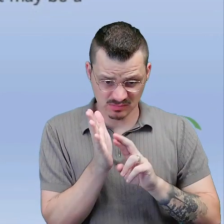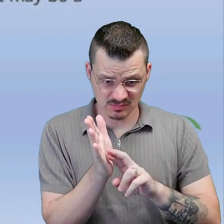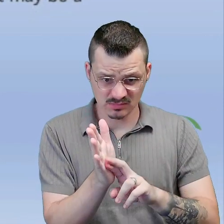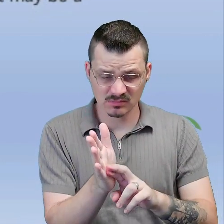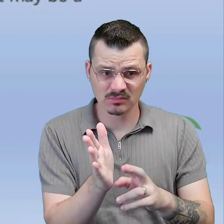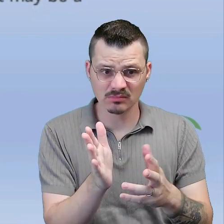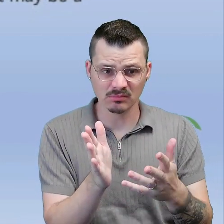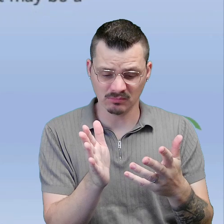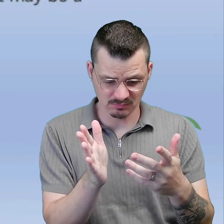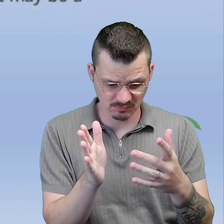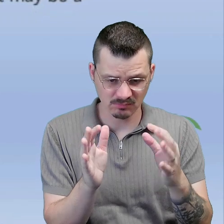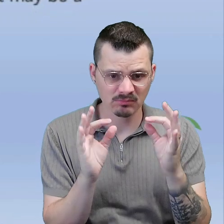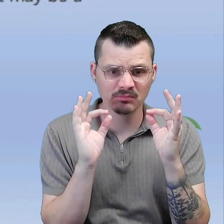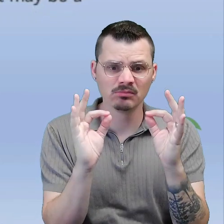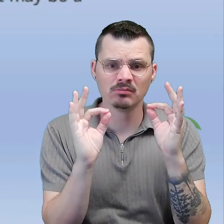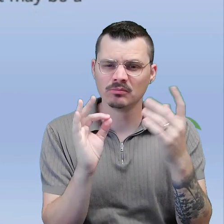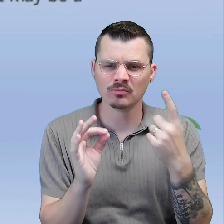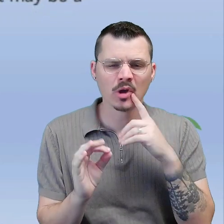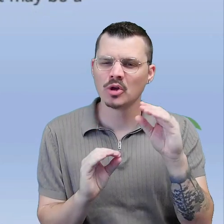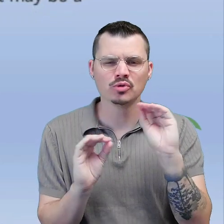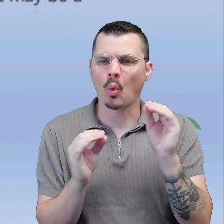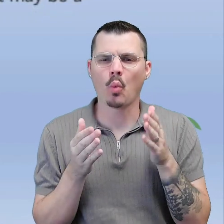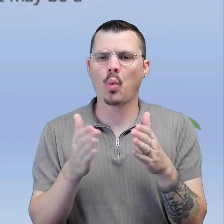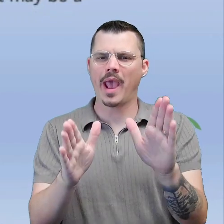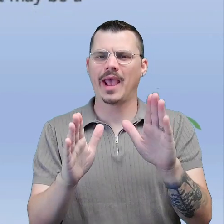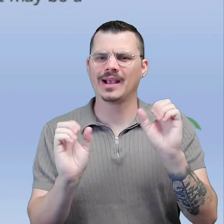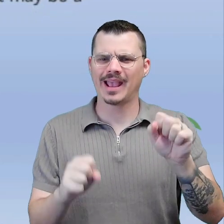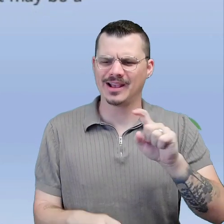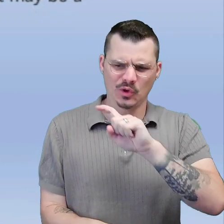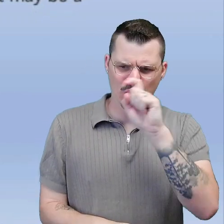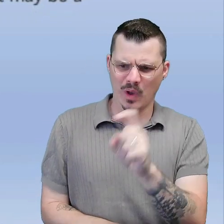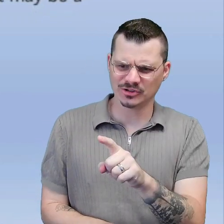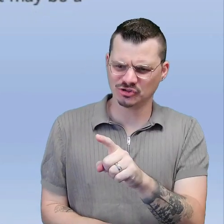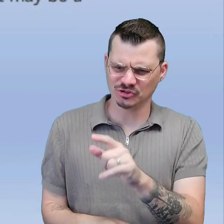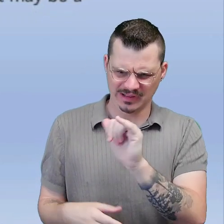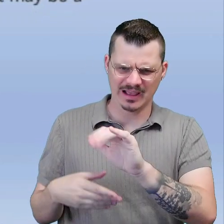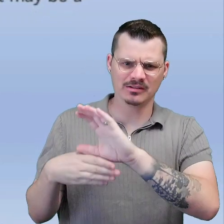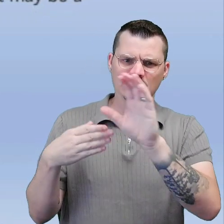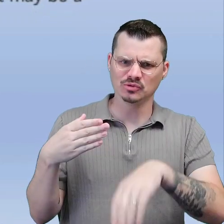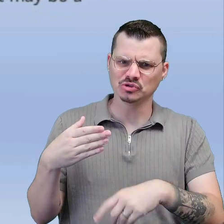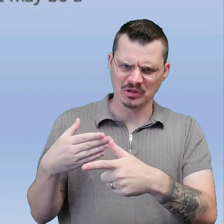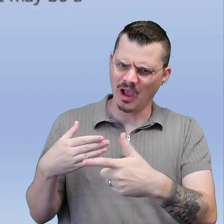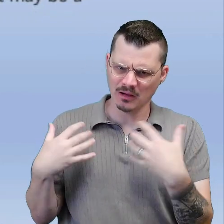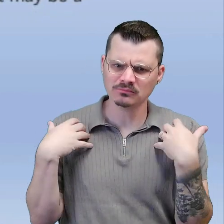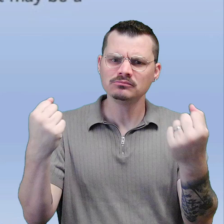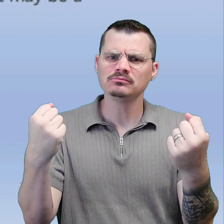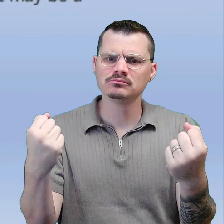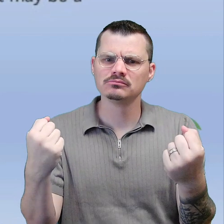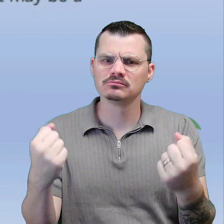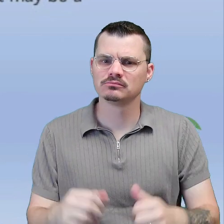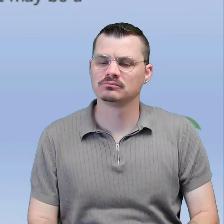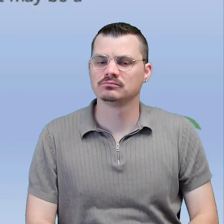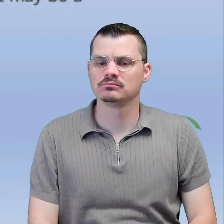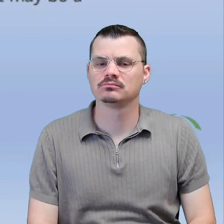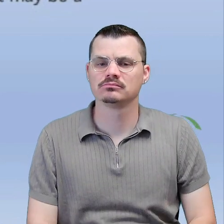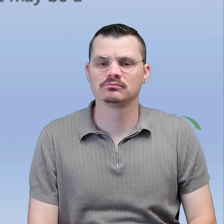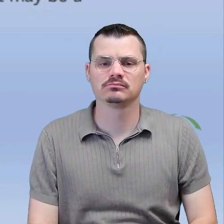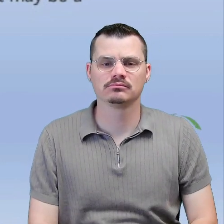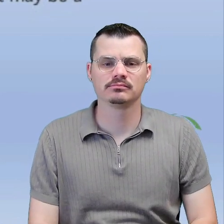absolutely 100% impeccable. There was just no way to question these conclusions. And